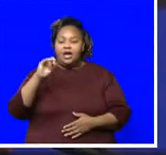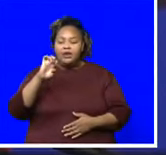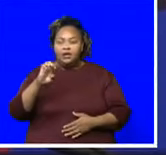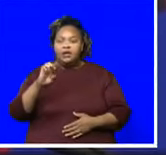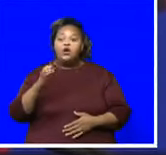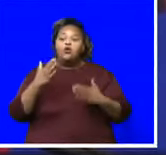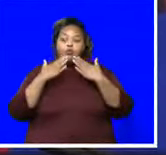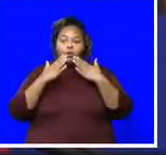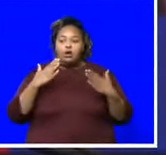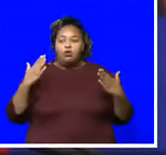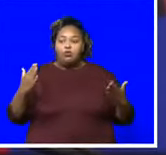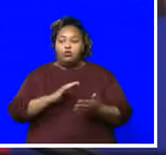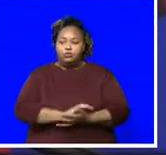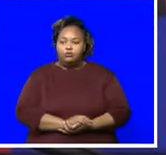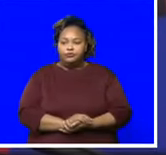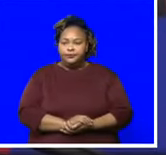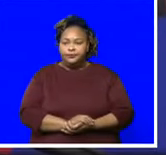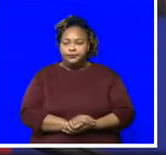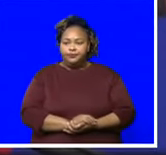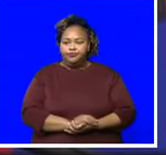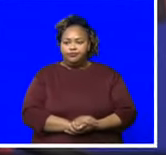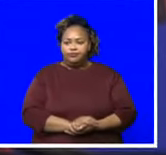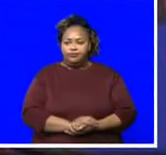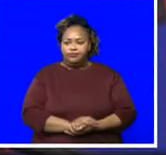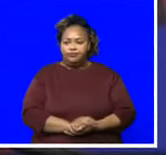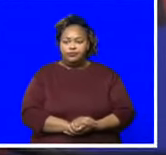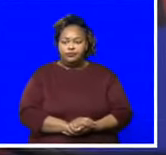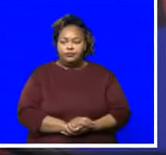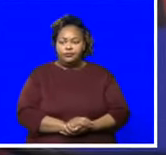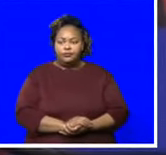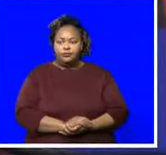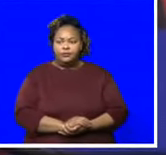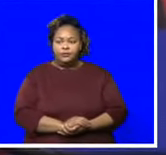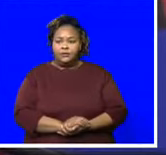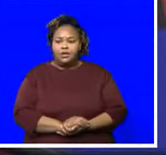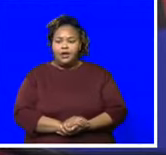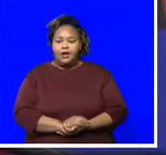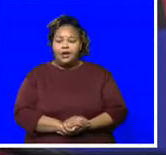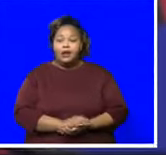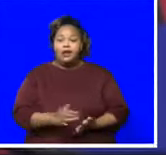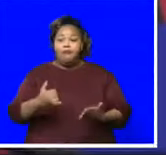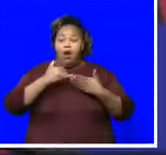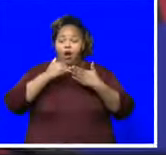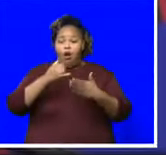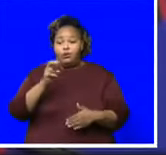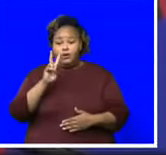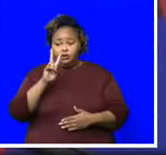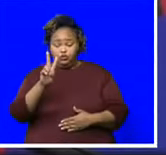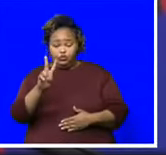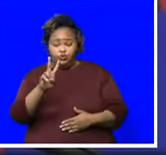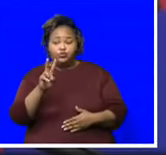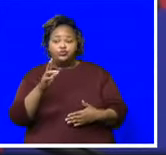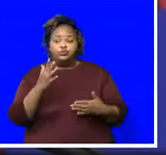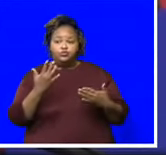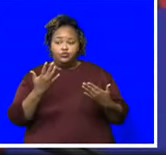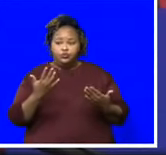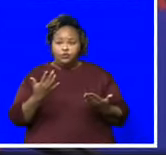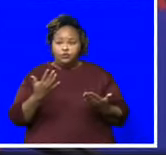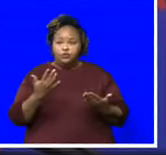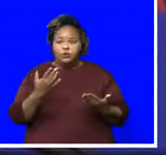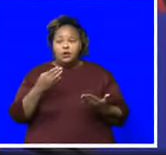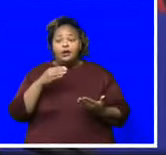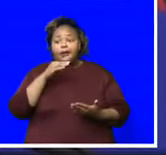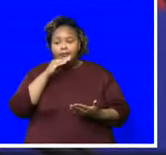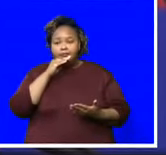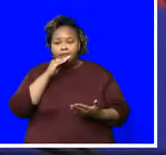through the border, they get like preferential treatment. So these two awards, I've got no doubt in my mind that they will really put